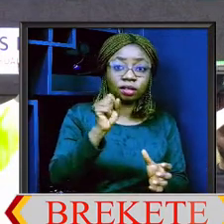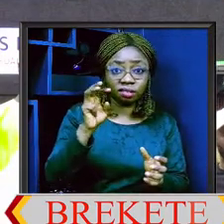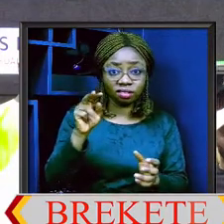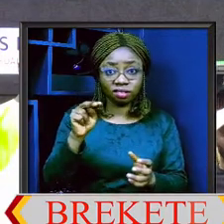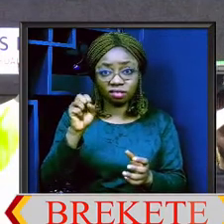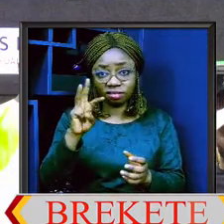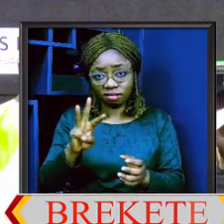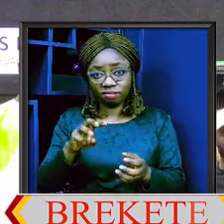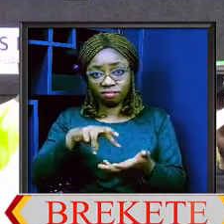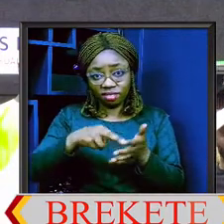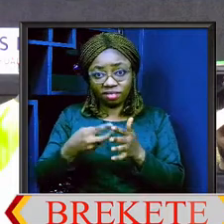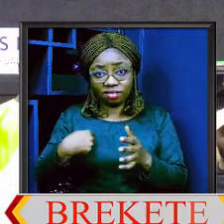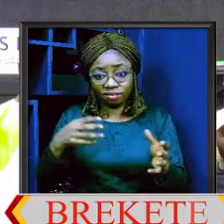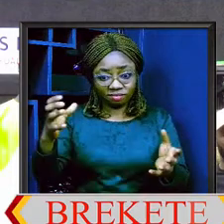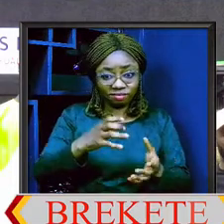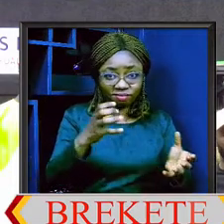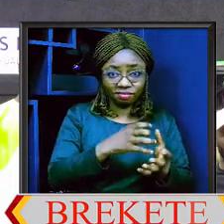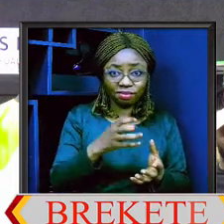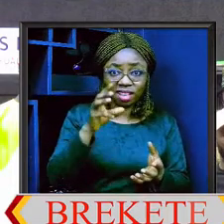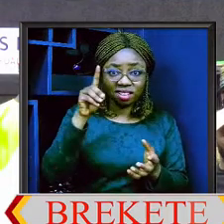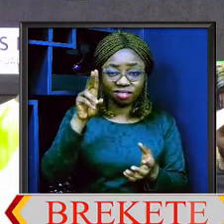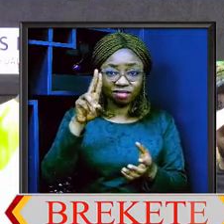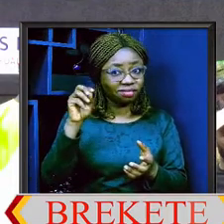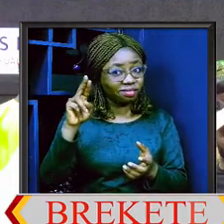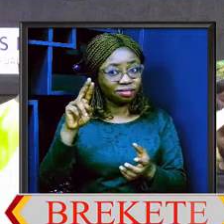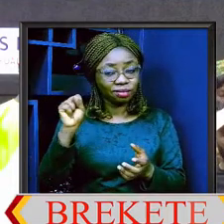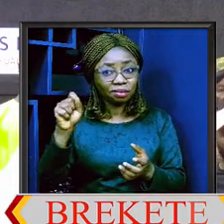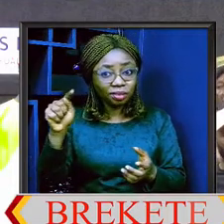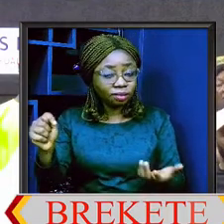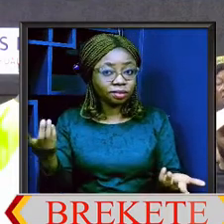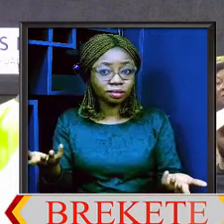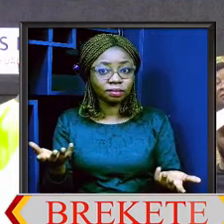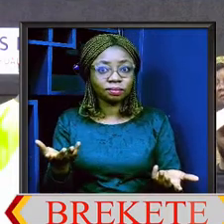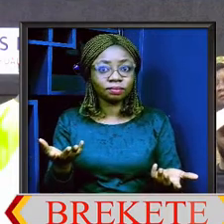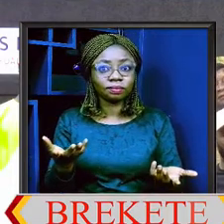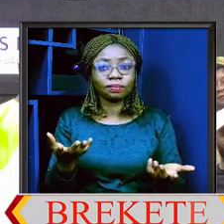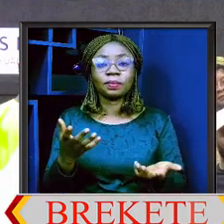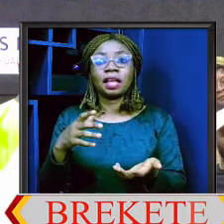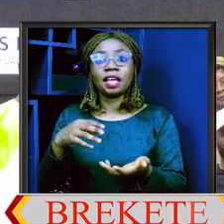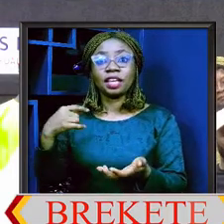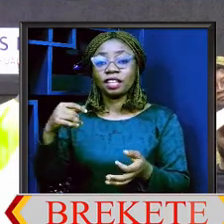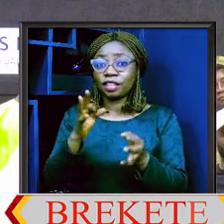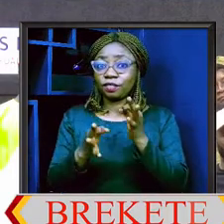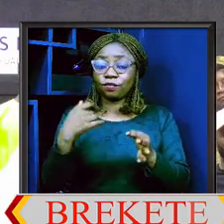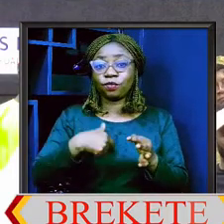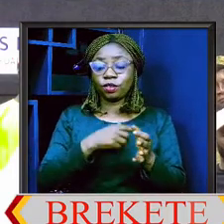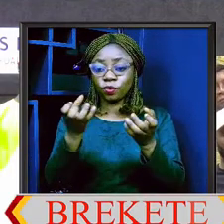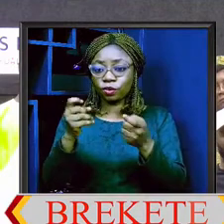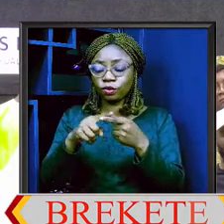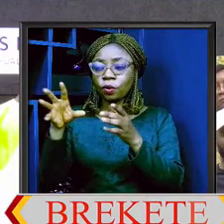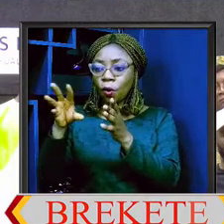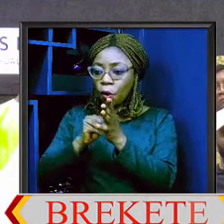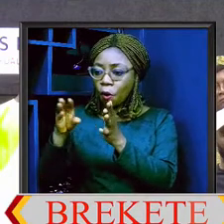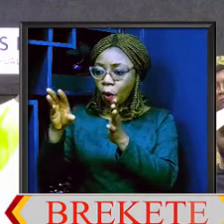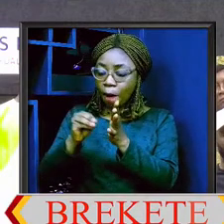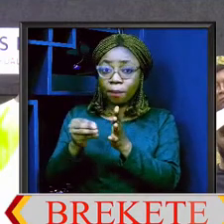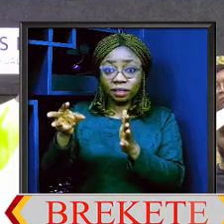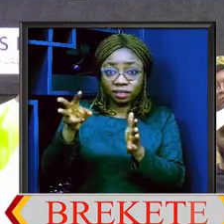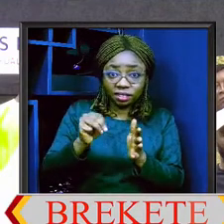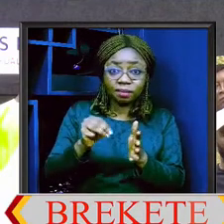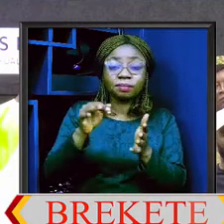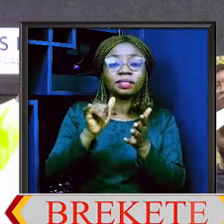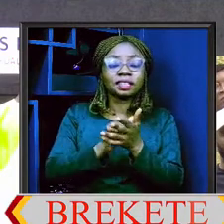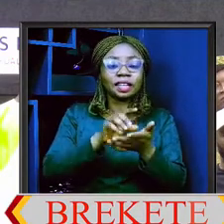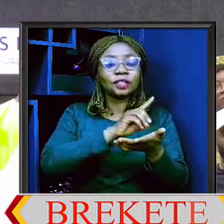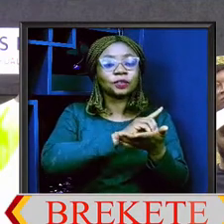own go be anytime way then they do that one if we see say we want C here that we that week now